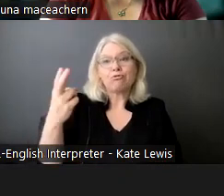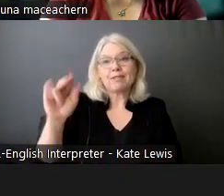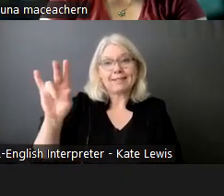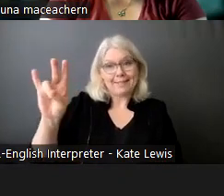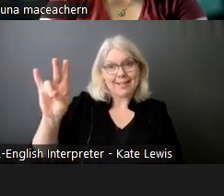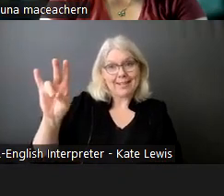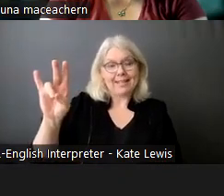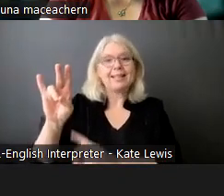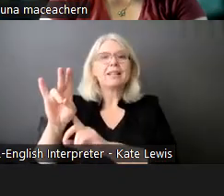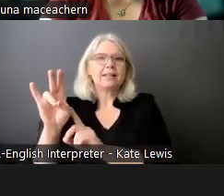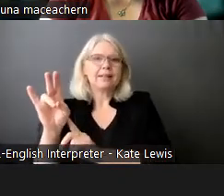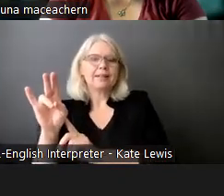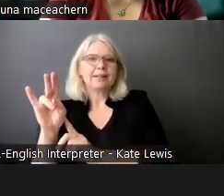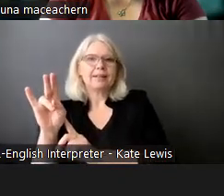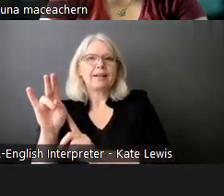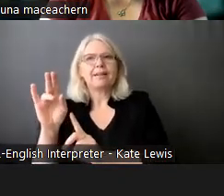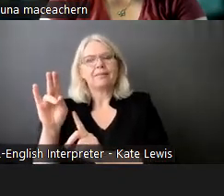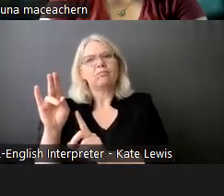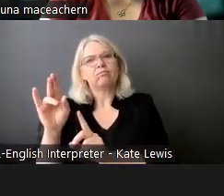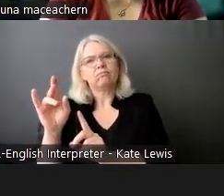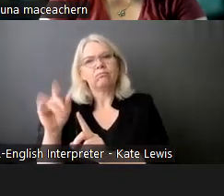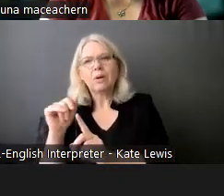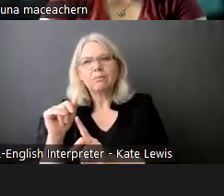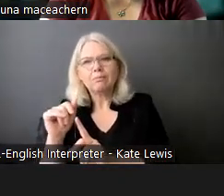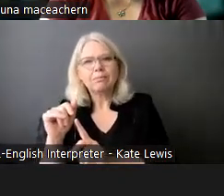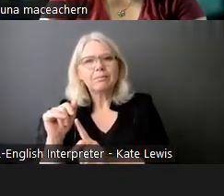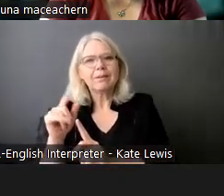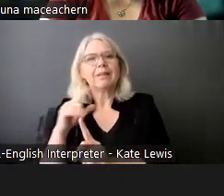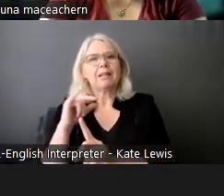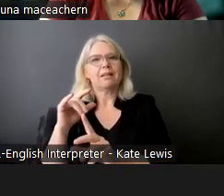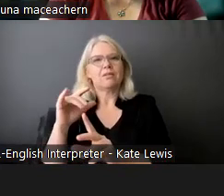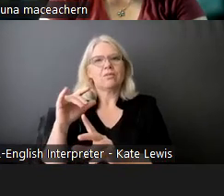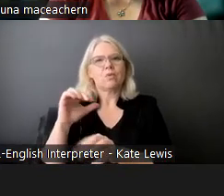with our colleagues and friends, over at